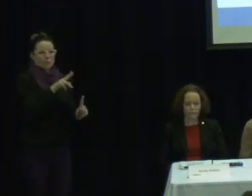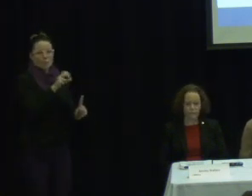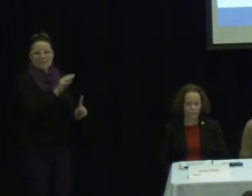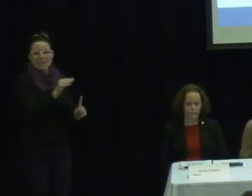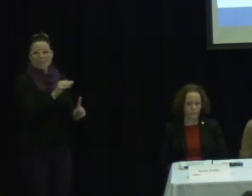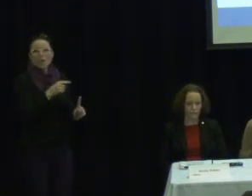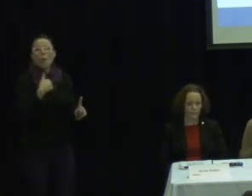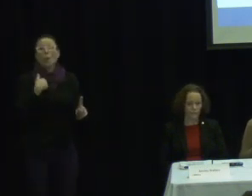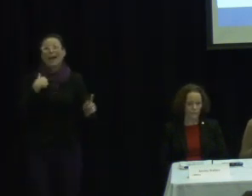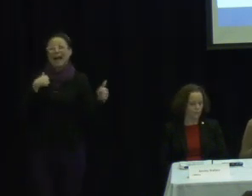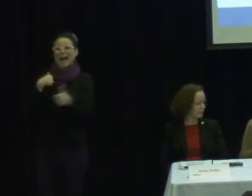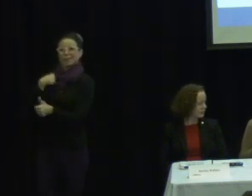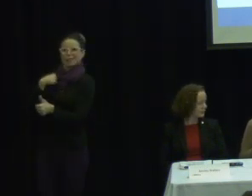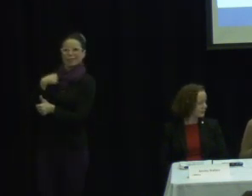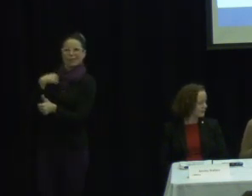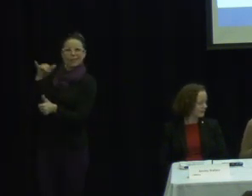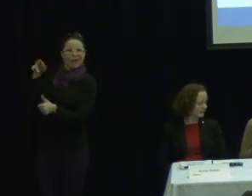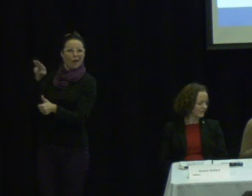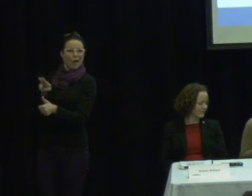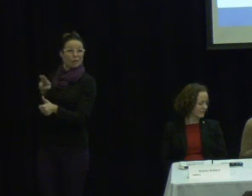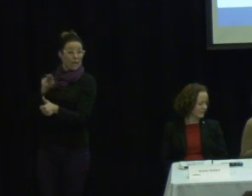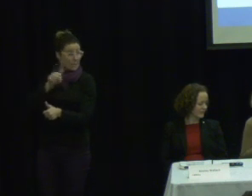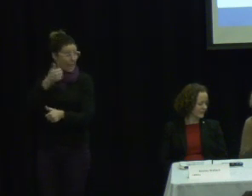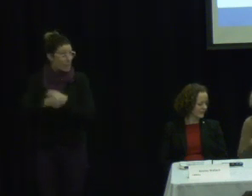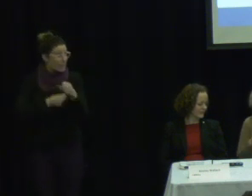10 years is actually quite short. You know,